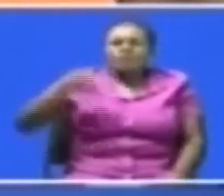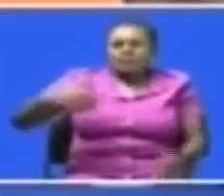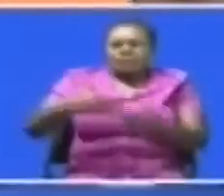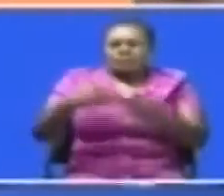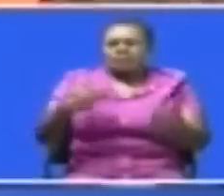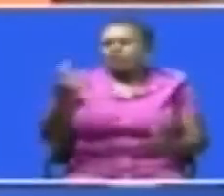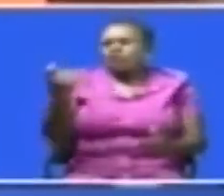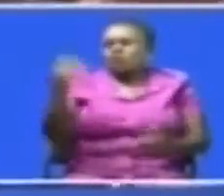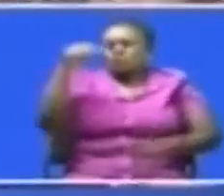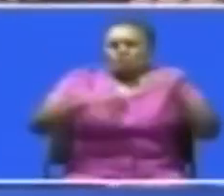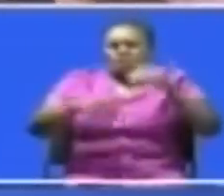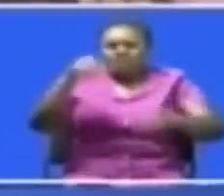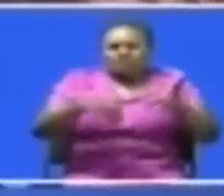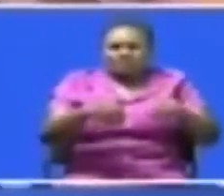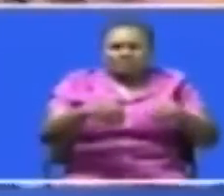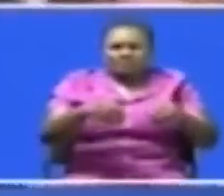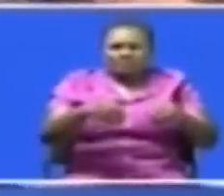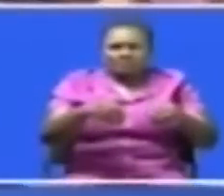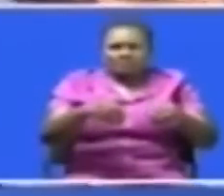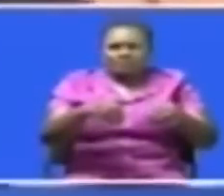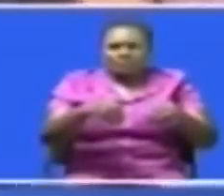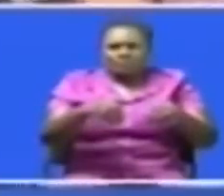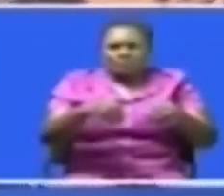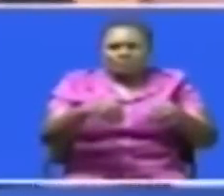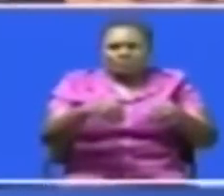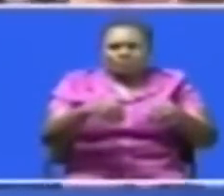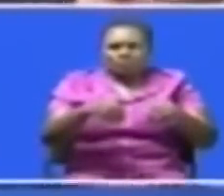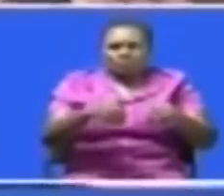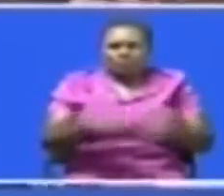Ugenya's parliamentary by-elections. Willy Lusige, KTN News.